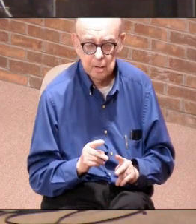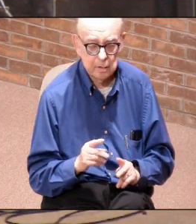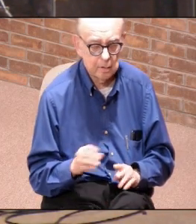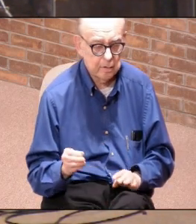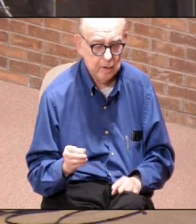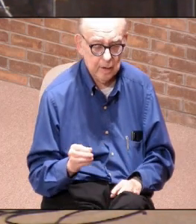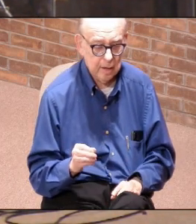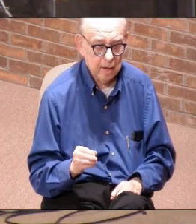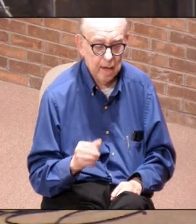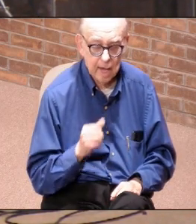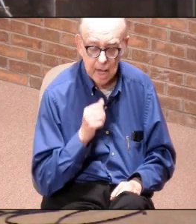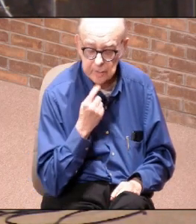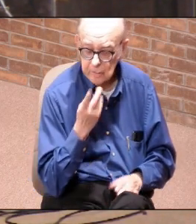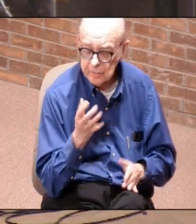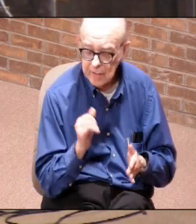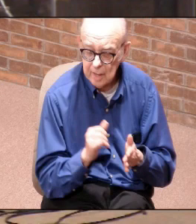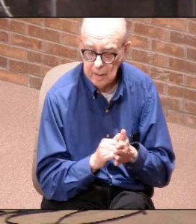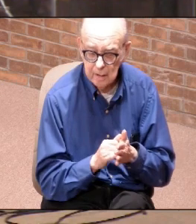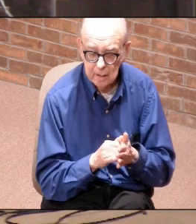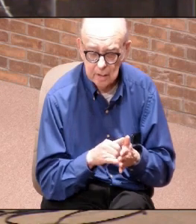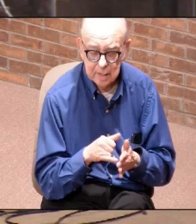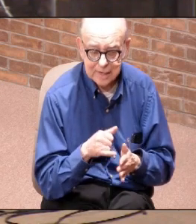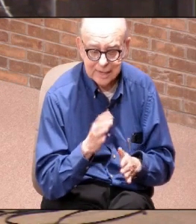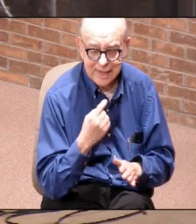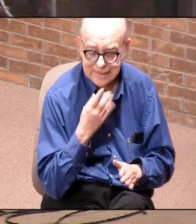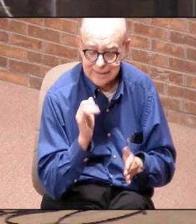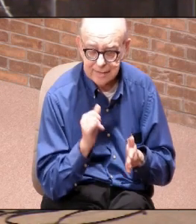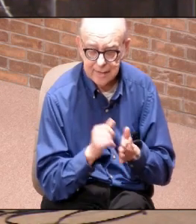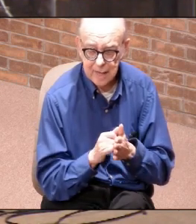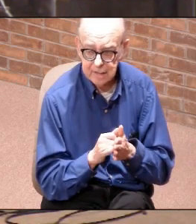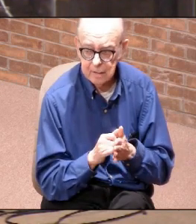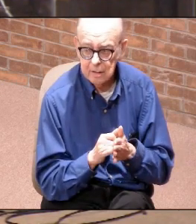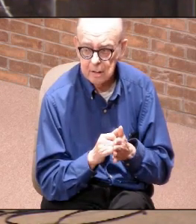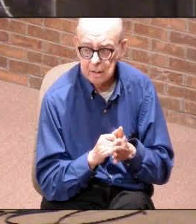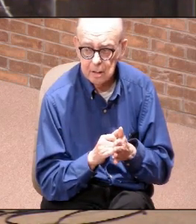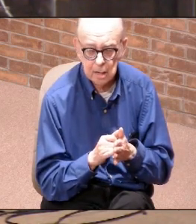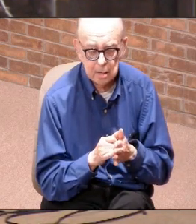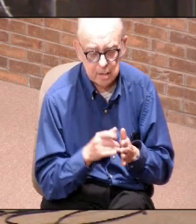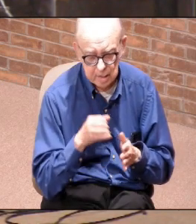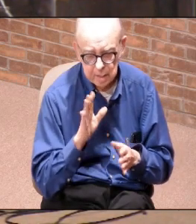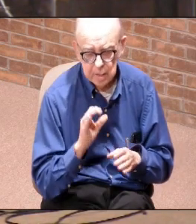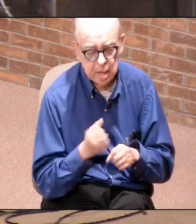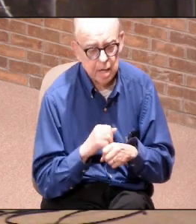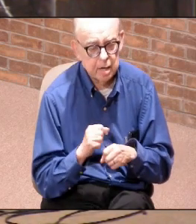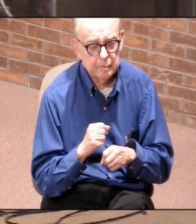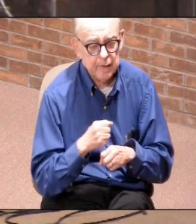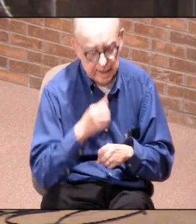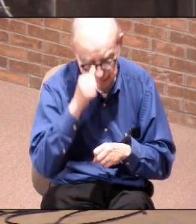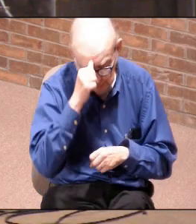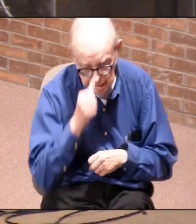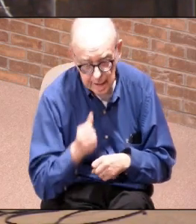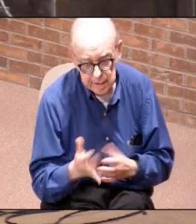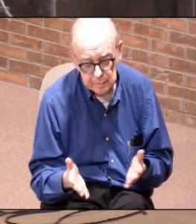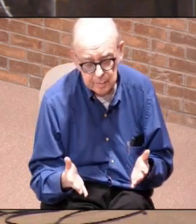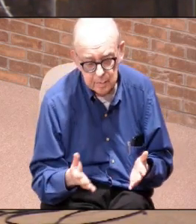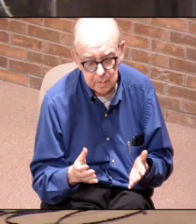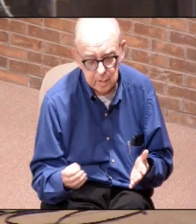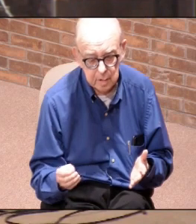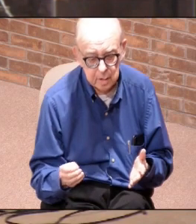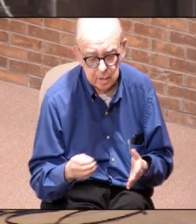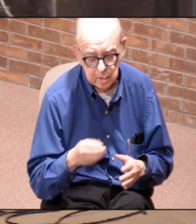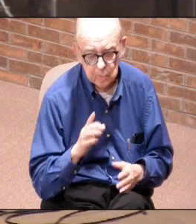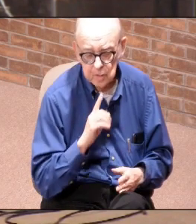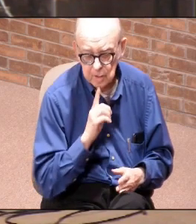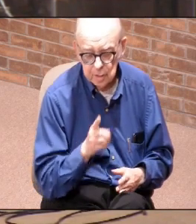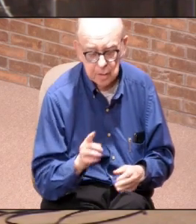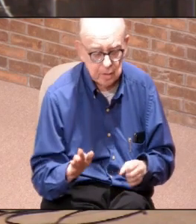And I don't say that. God does. See, God created Adam, and